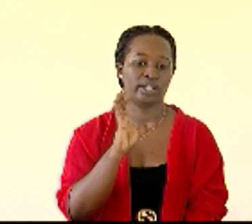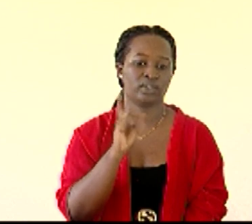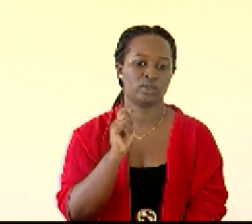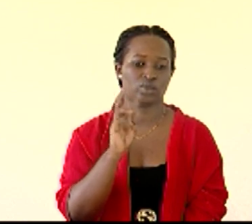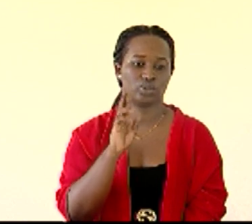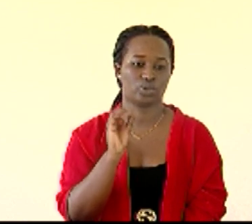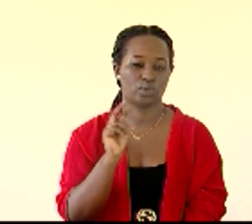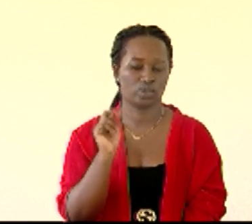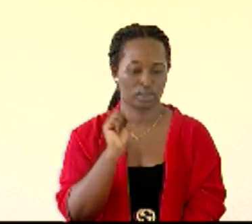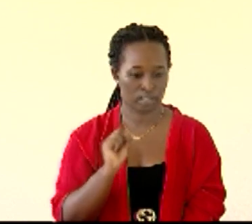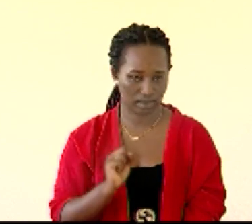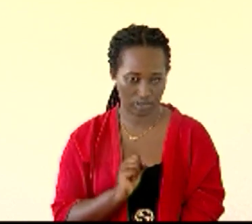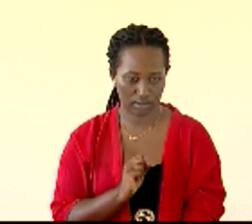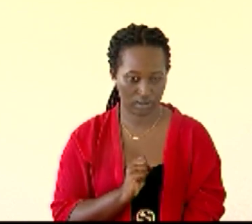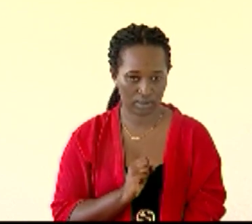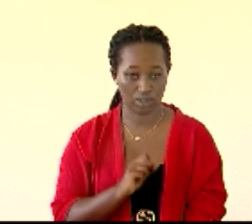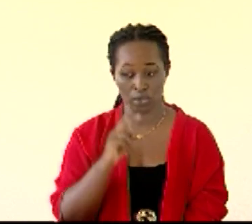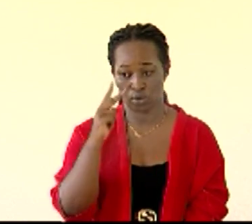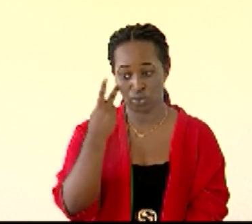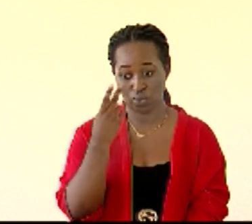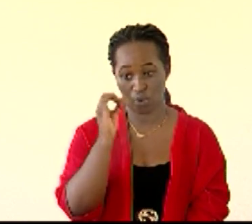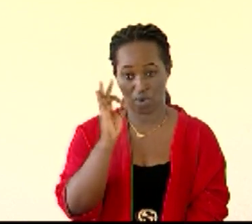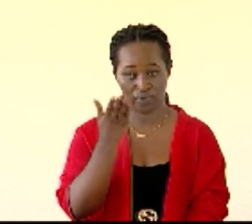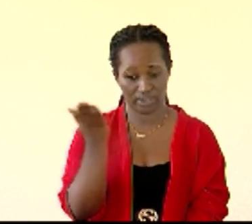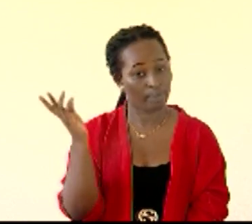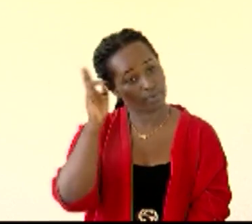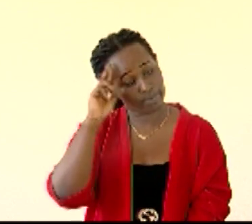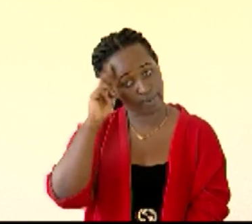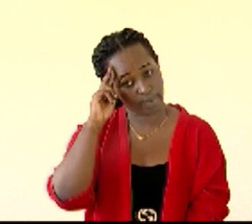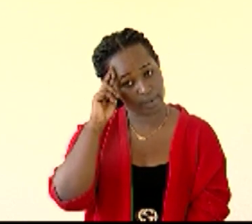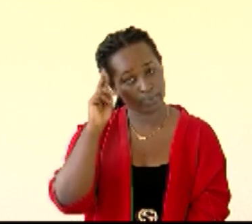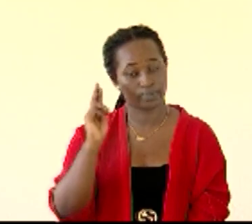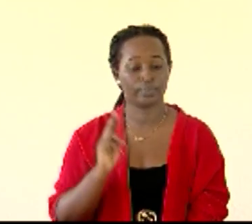A reduced form. 2 of them, remember.